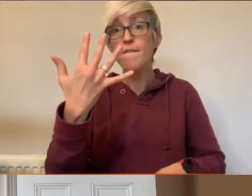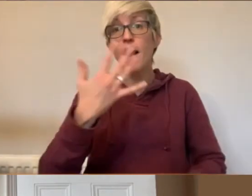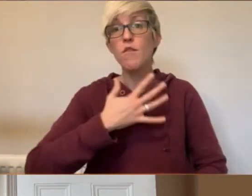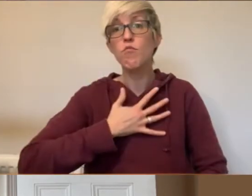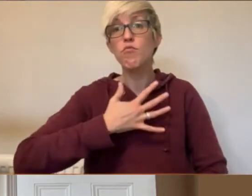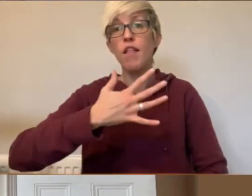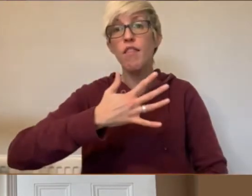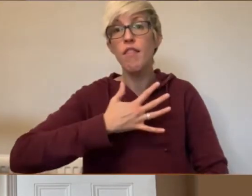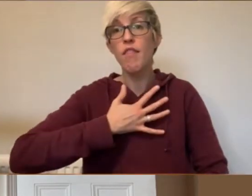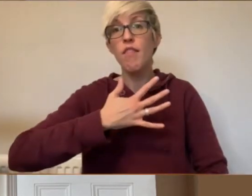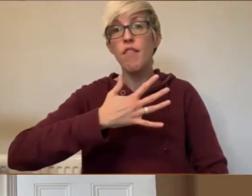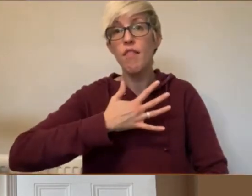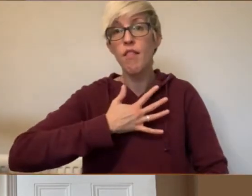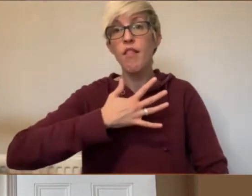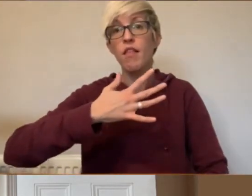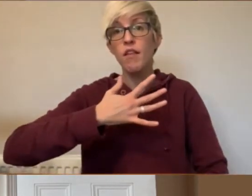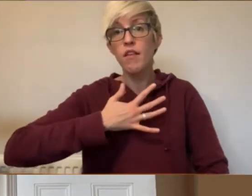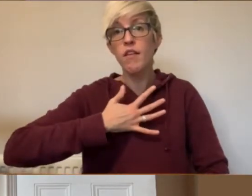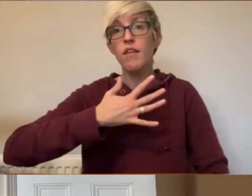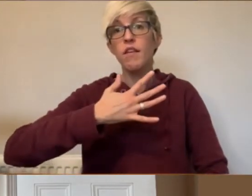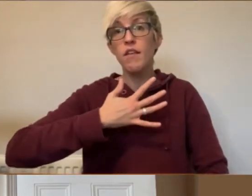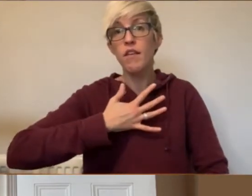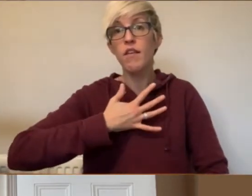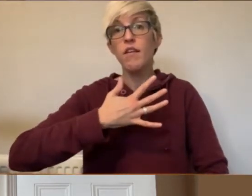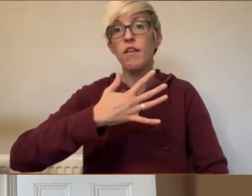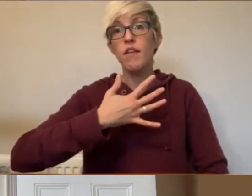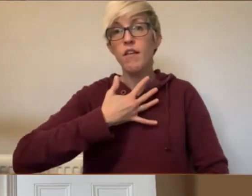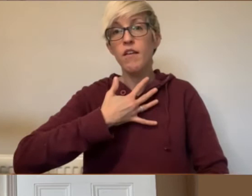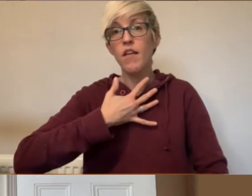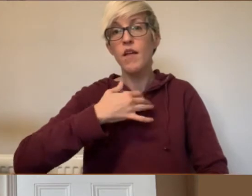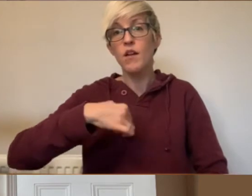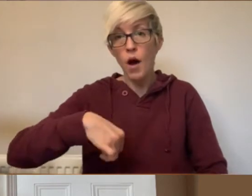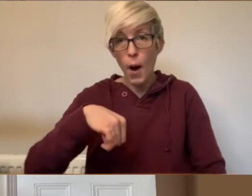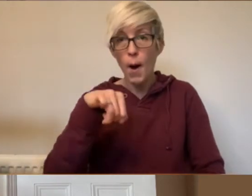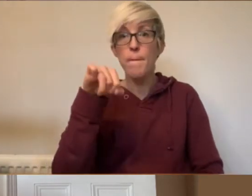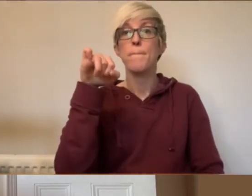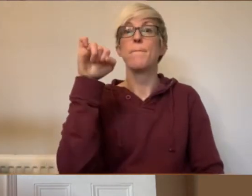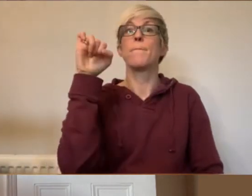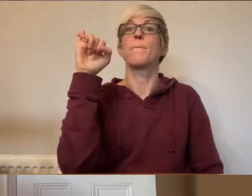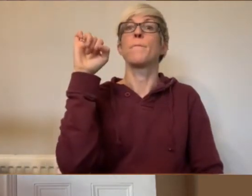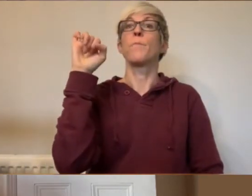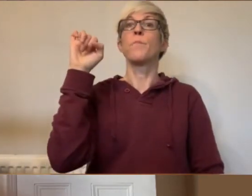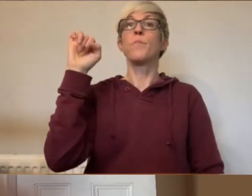You will take 5 breaths and then slowly we're going to come up